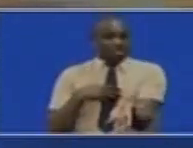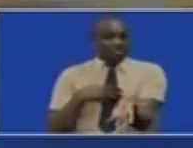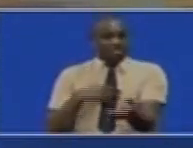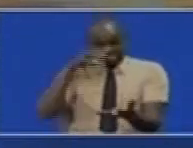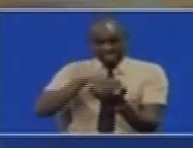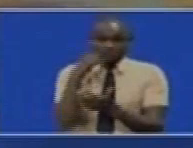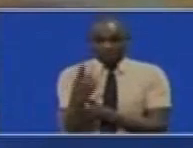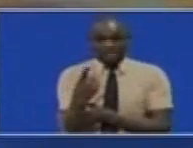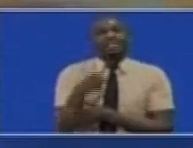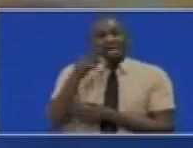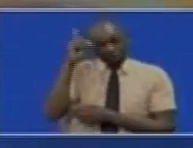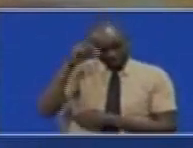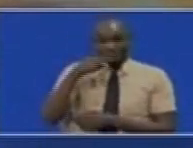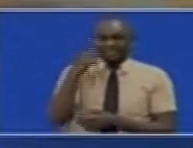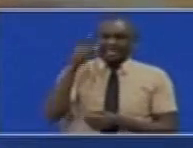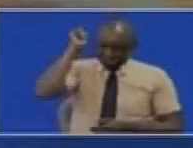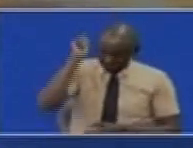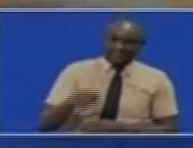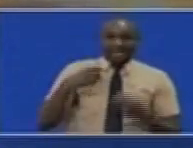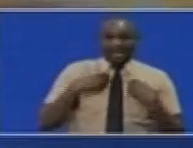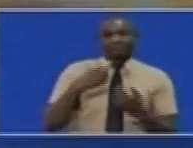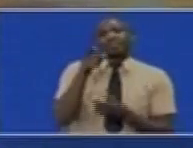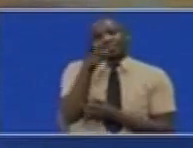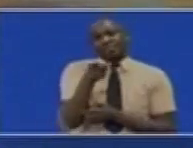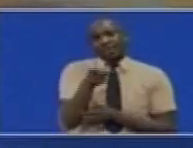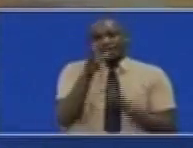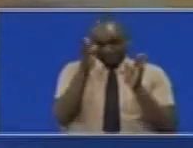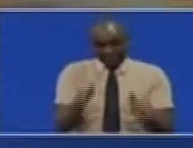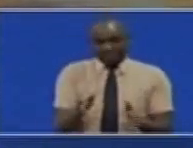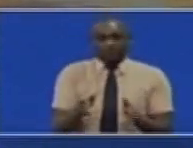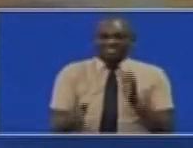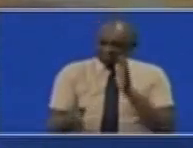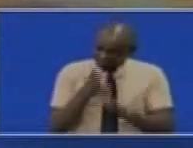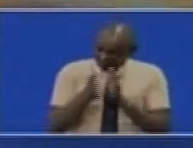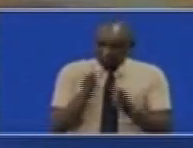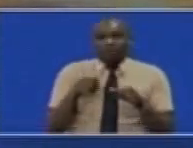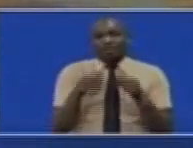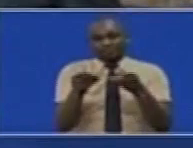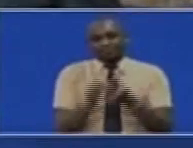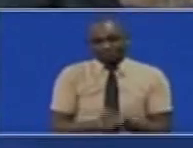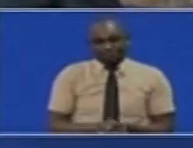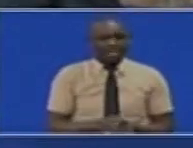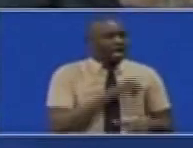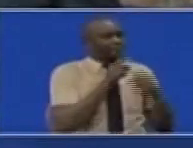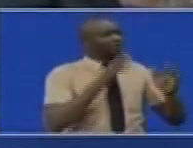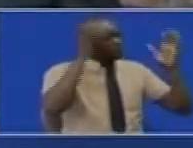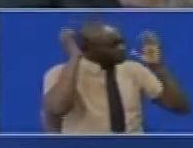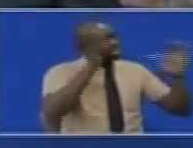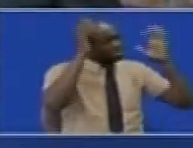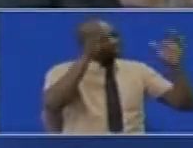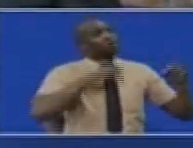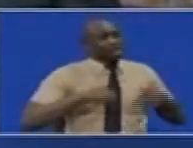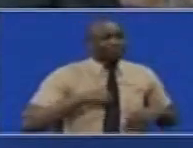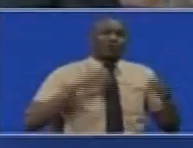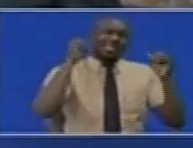DPP has given that assurance that they will be ready to move at the pace we are setting. And speaking of mega corruption, Kenyans have